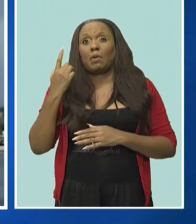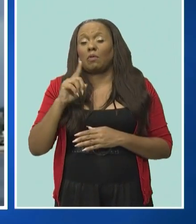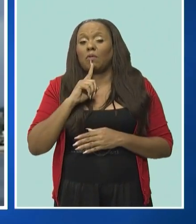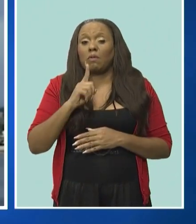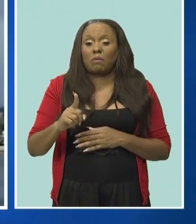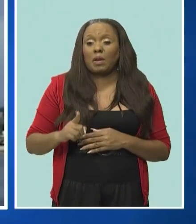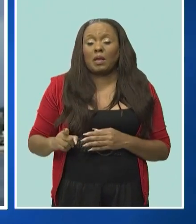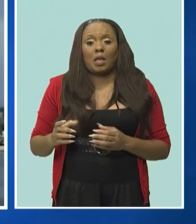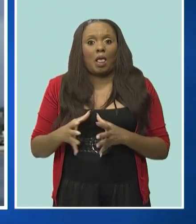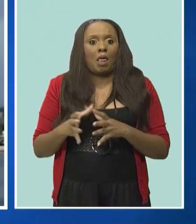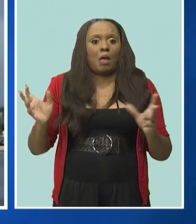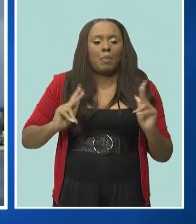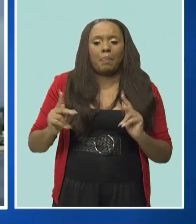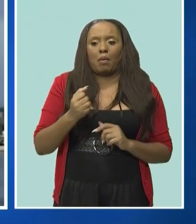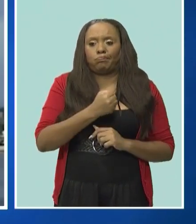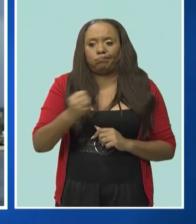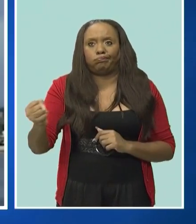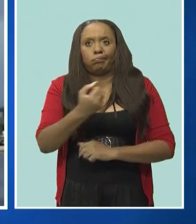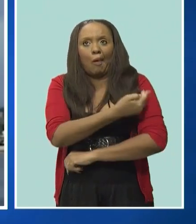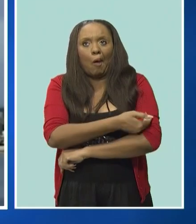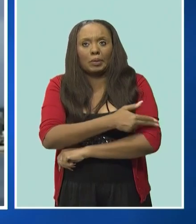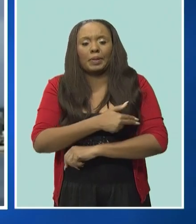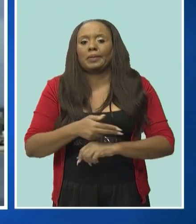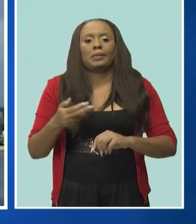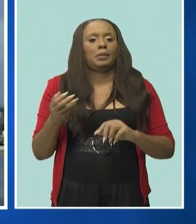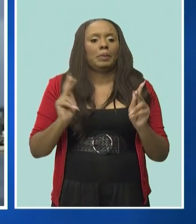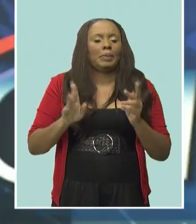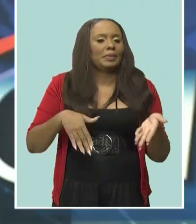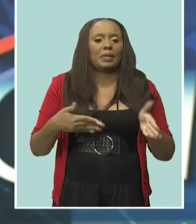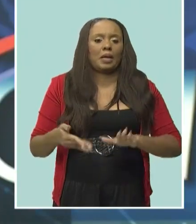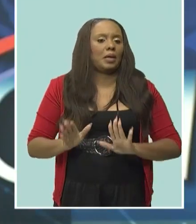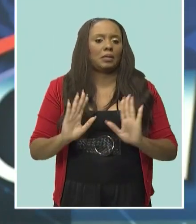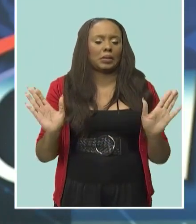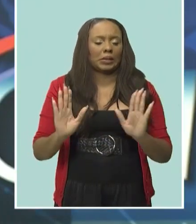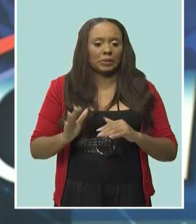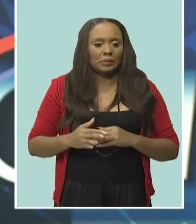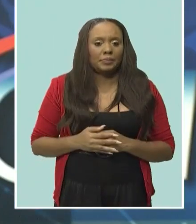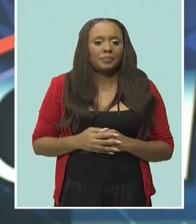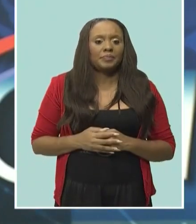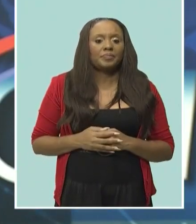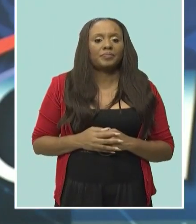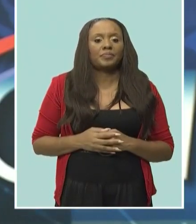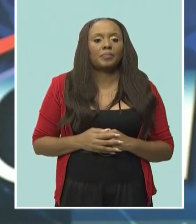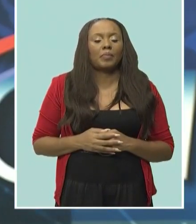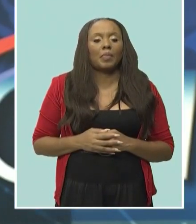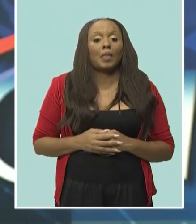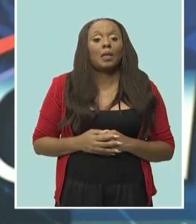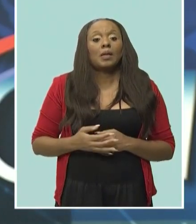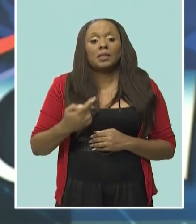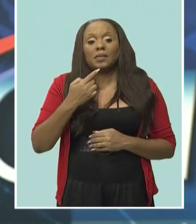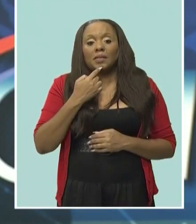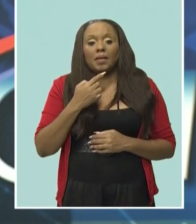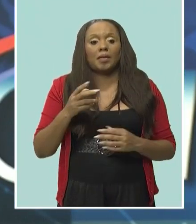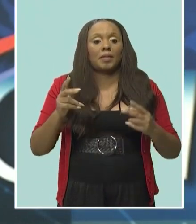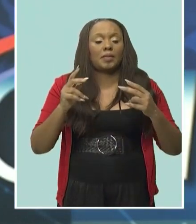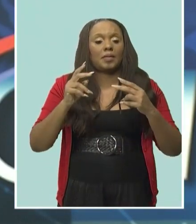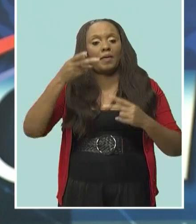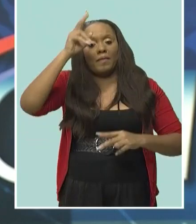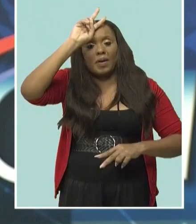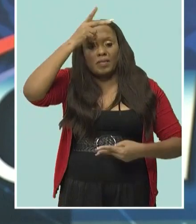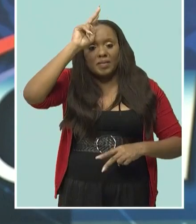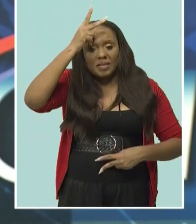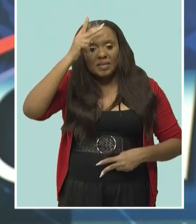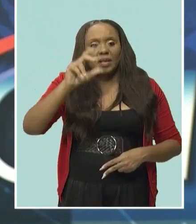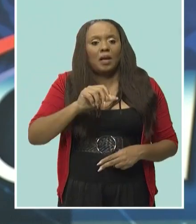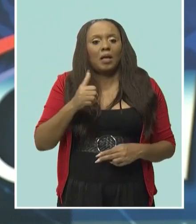severe cases, hospitalizations, and deaths. She added that the viruses which are of concern now